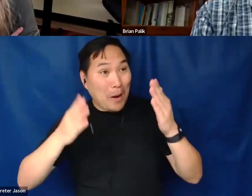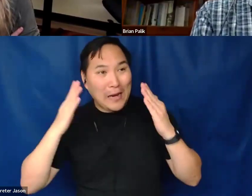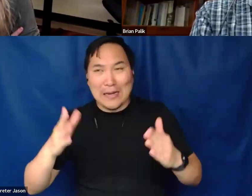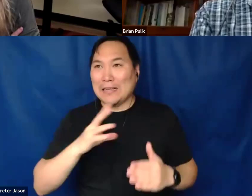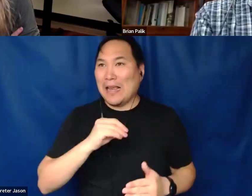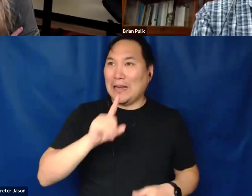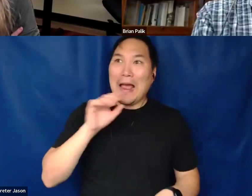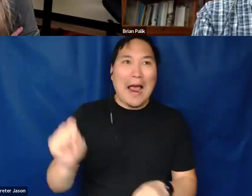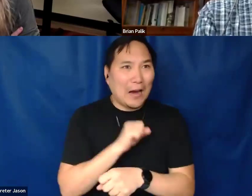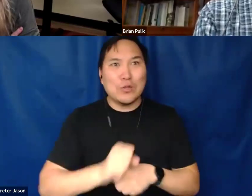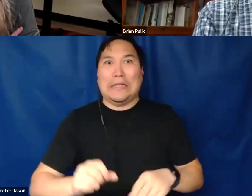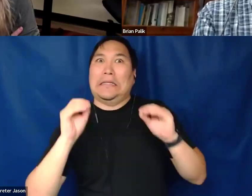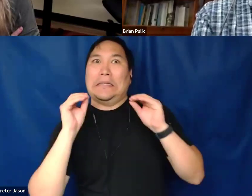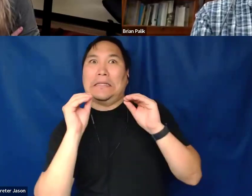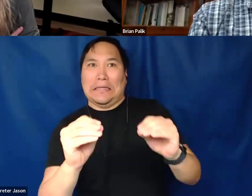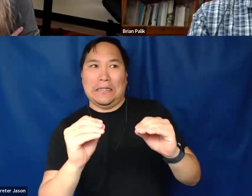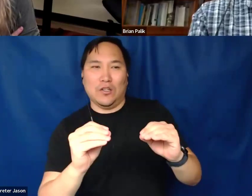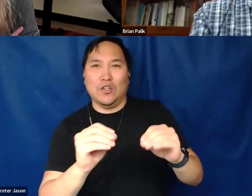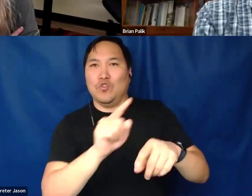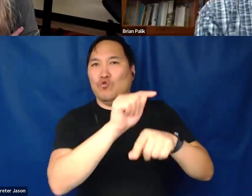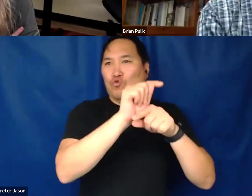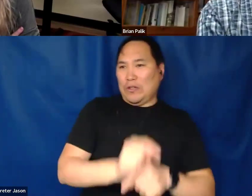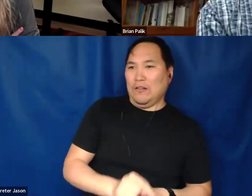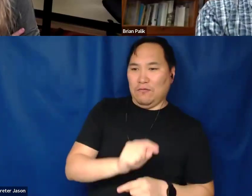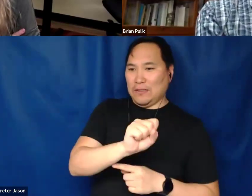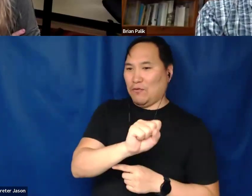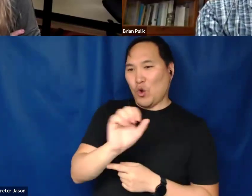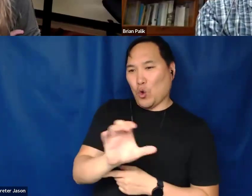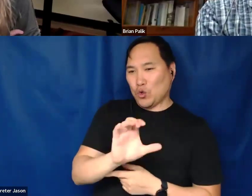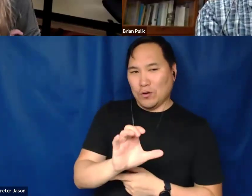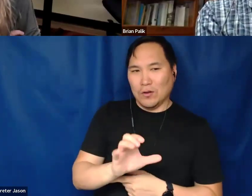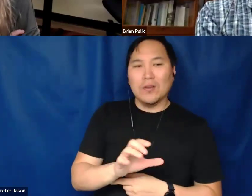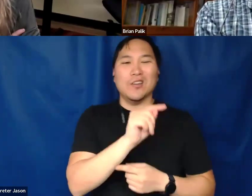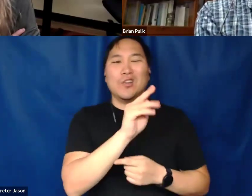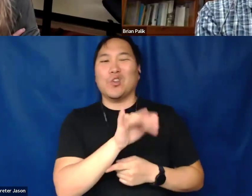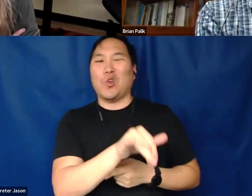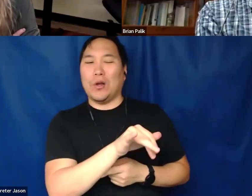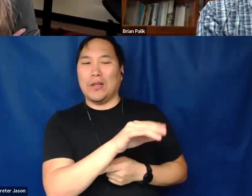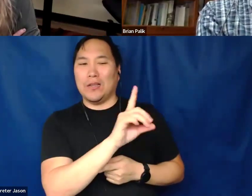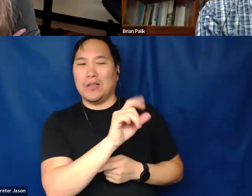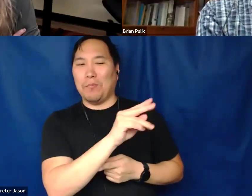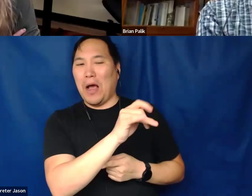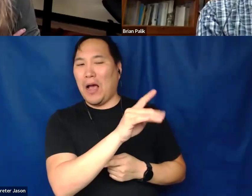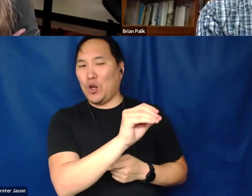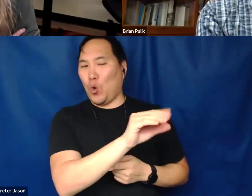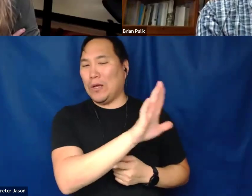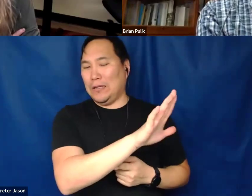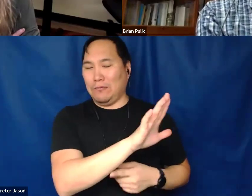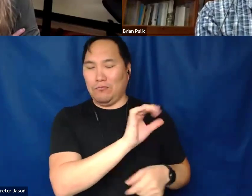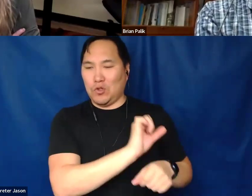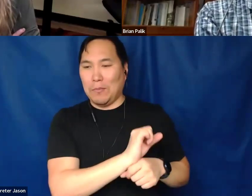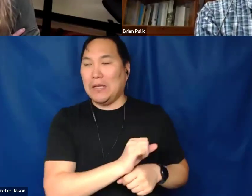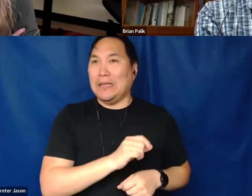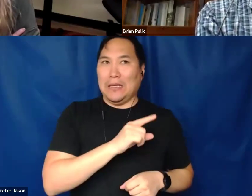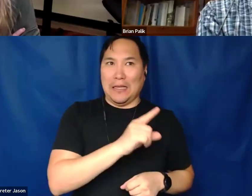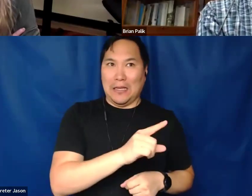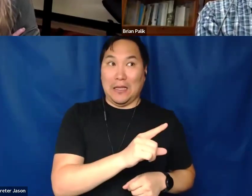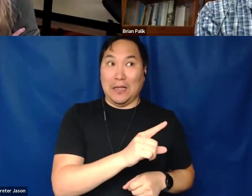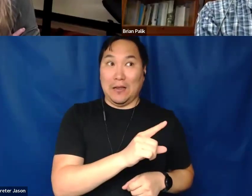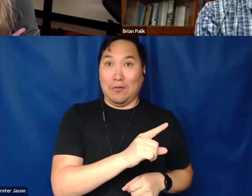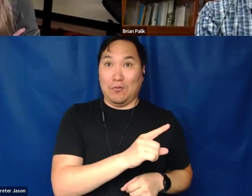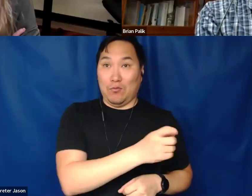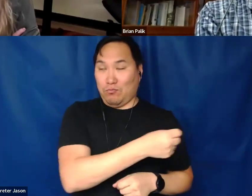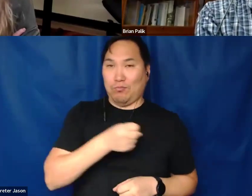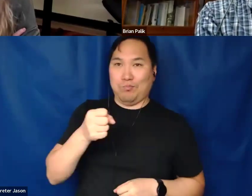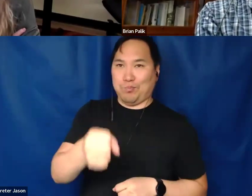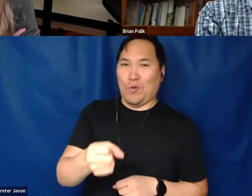teaching sort of classical silviculture. That's Tony D'Amato's job. He was brought into this work specifically because